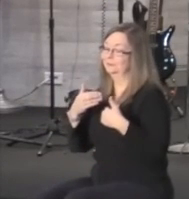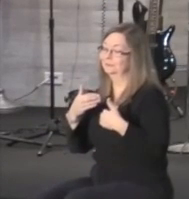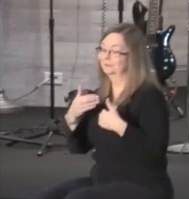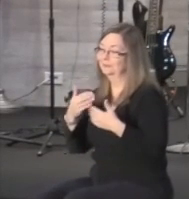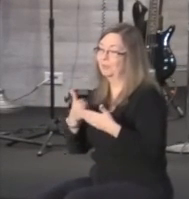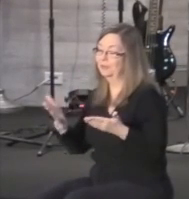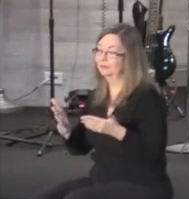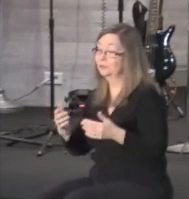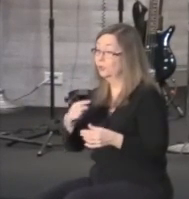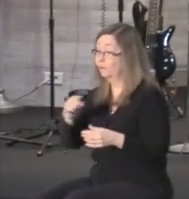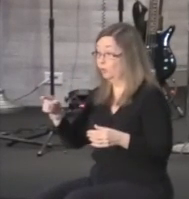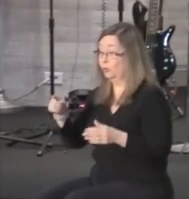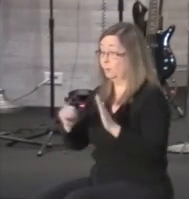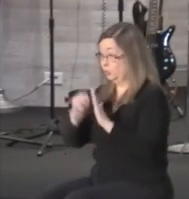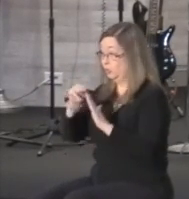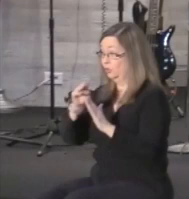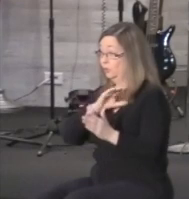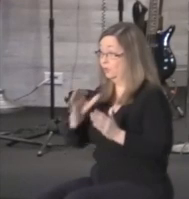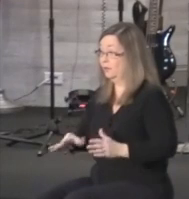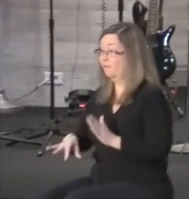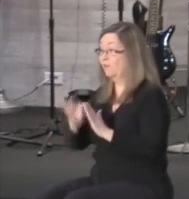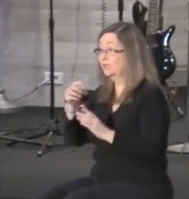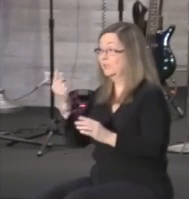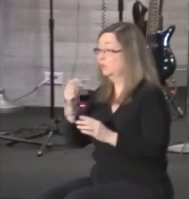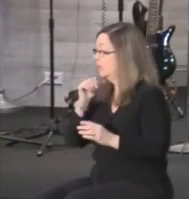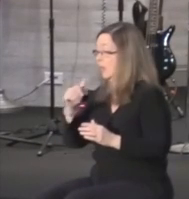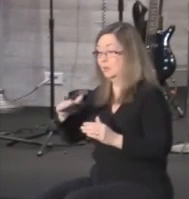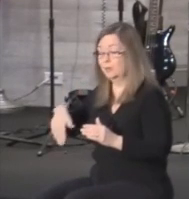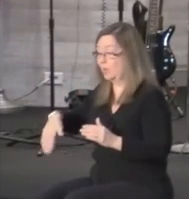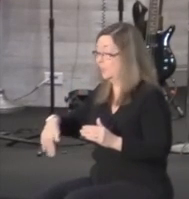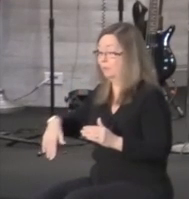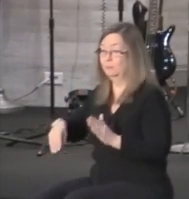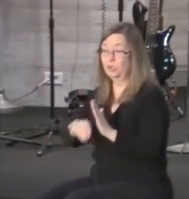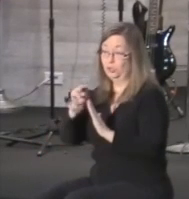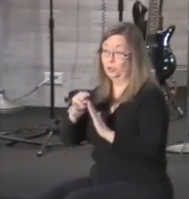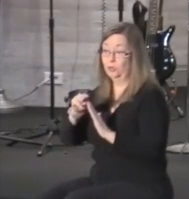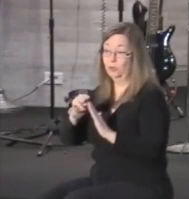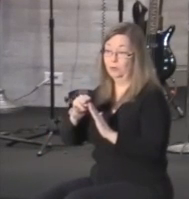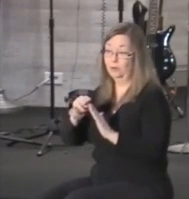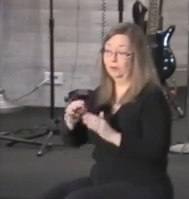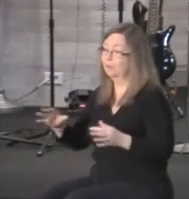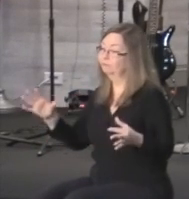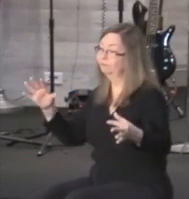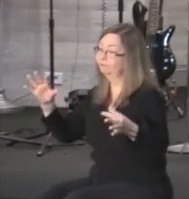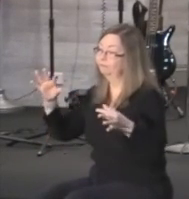If you're a mature Christian, find someone who's not mature and attach yourself to